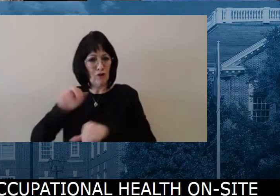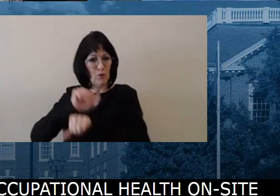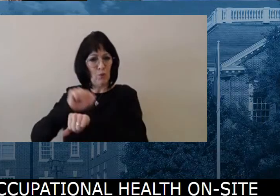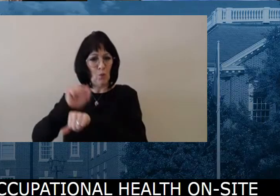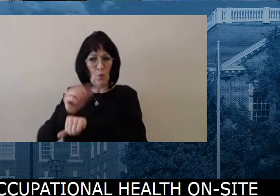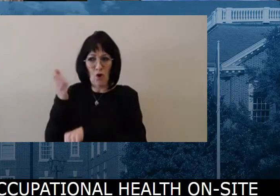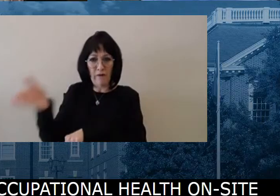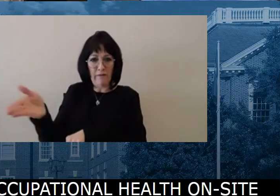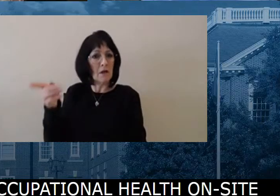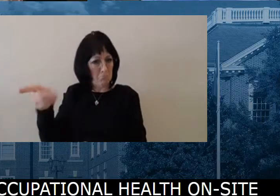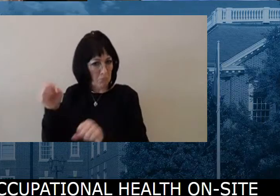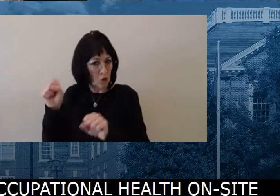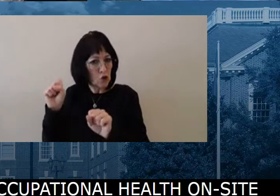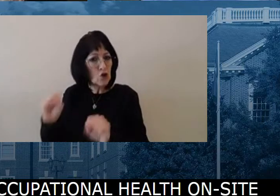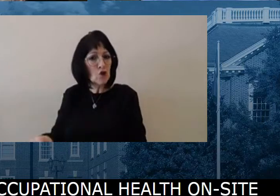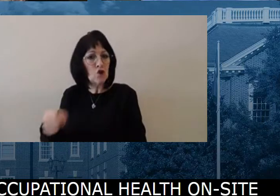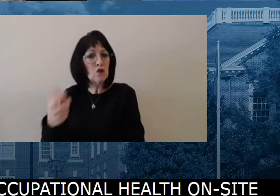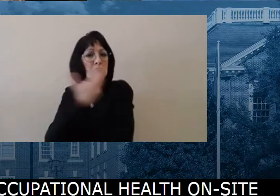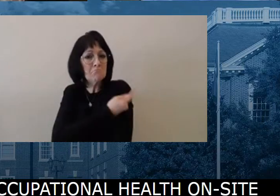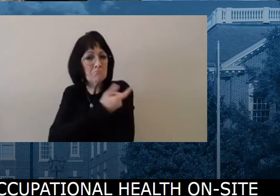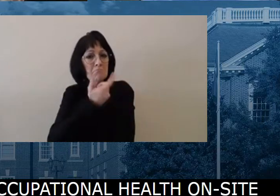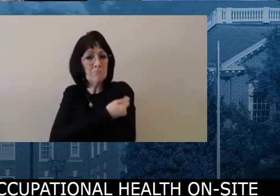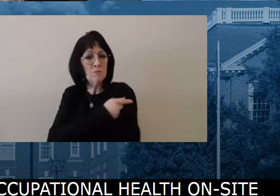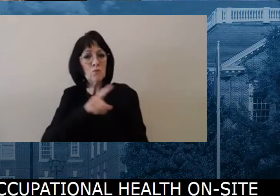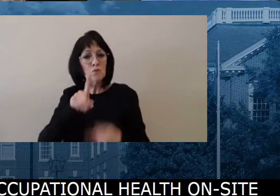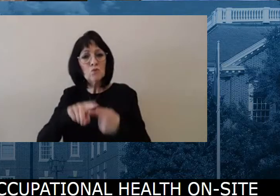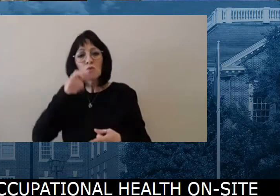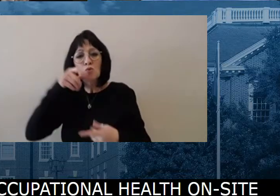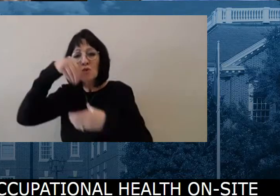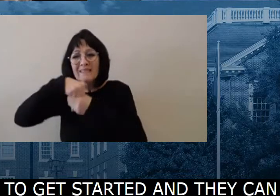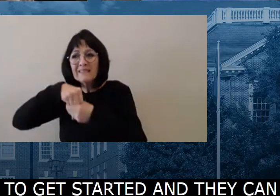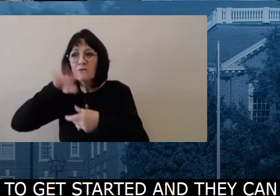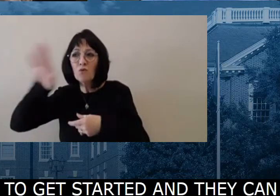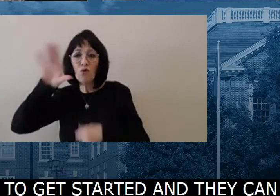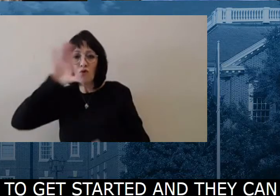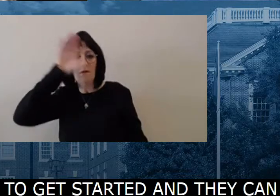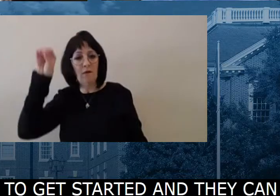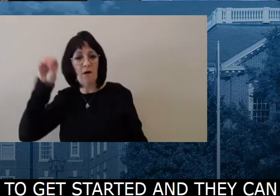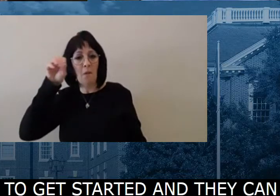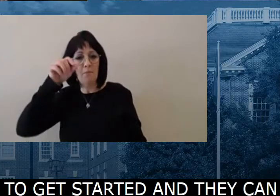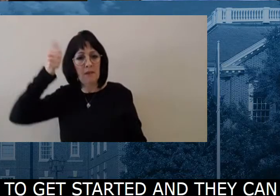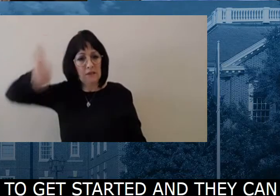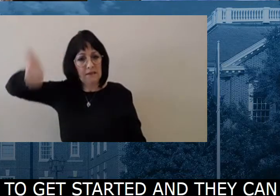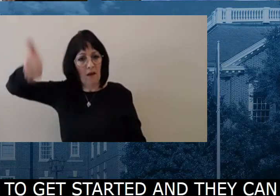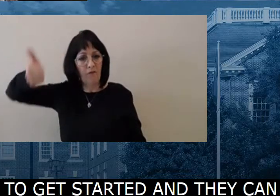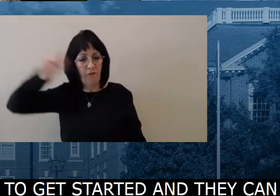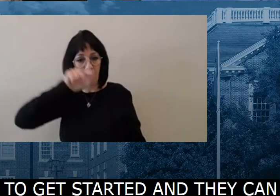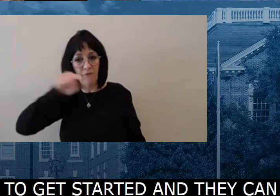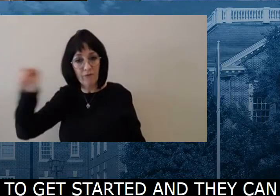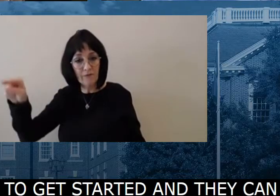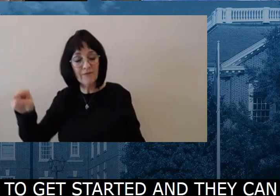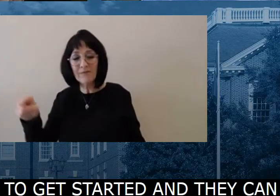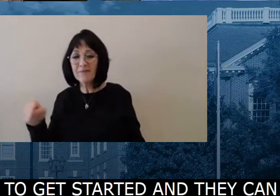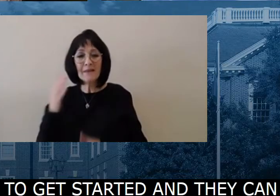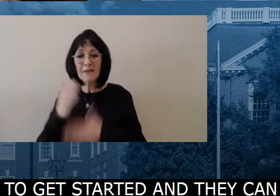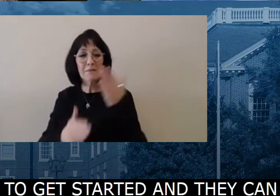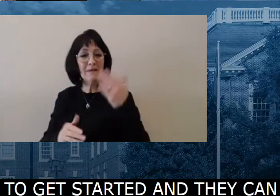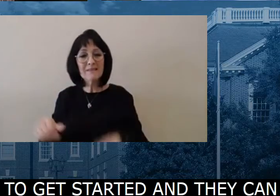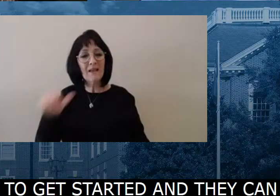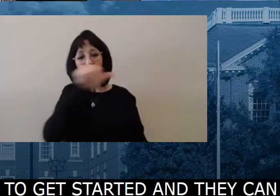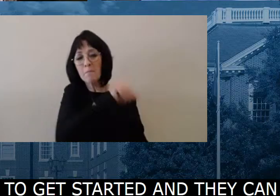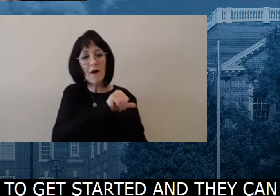organize and administer on their own. But then there's some of the other workforce groups